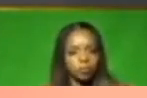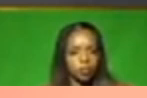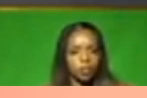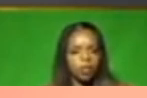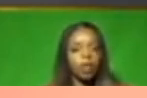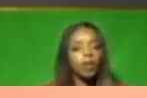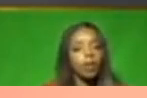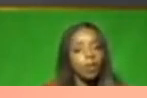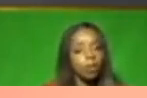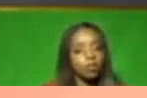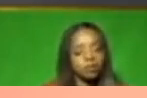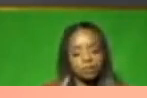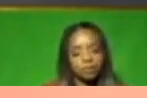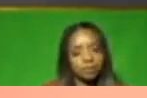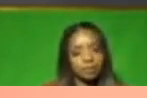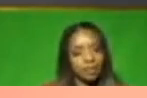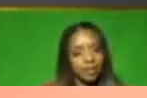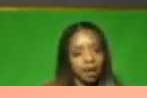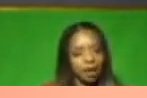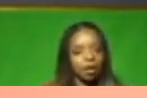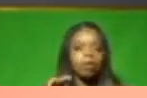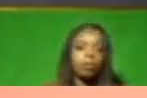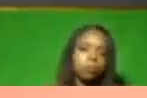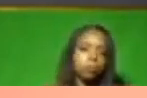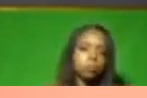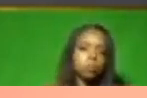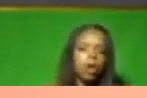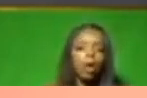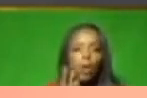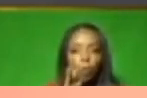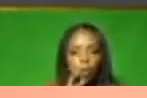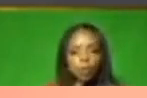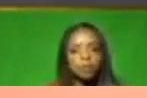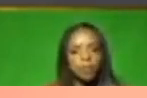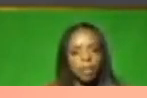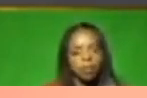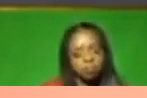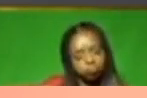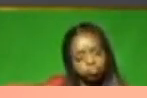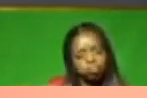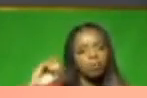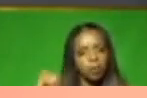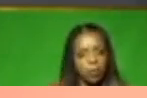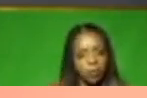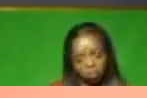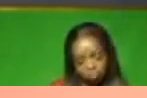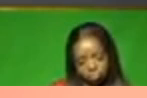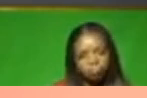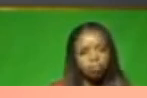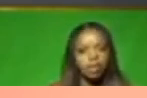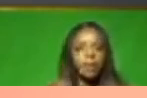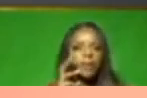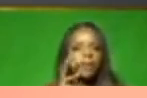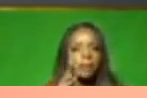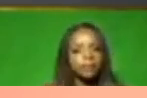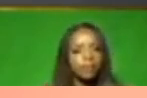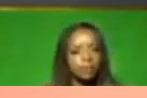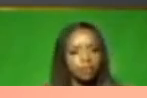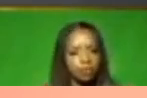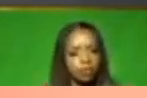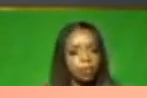data, improving water supply, and enabling the country to attract the skills that it